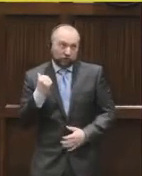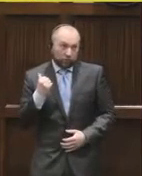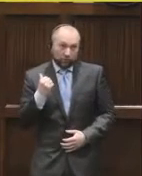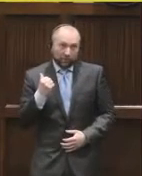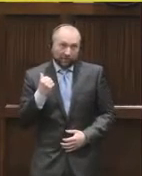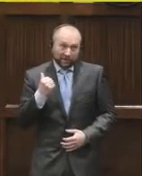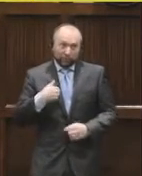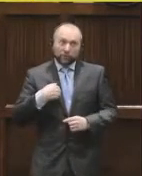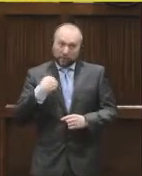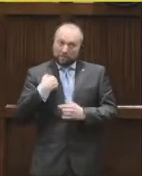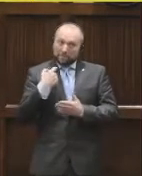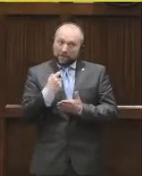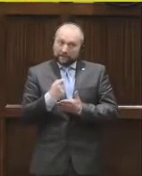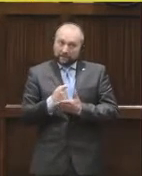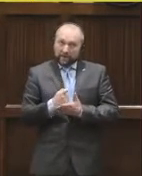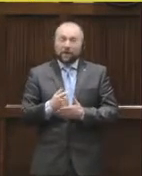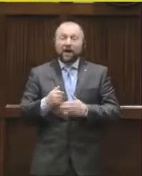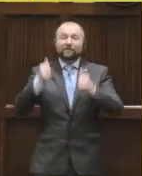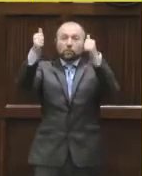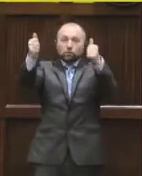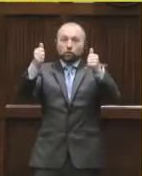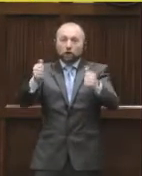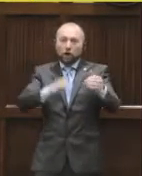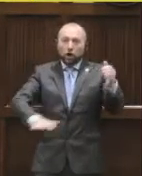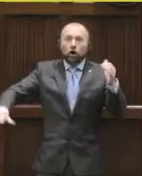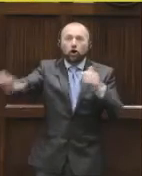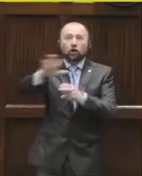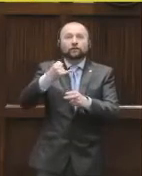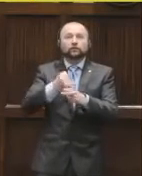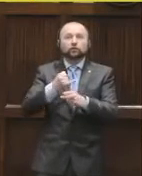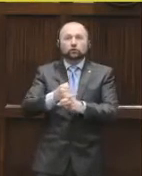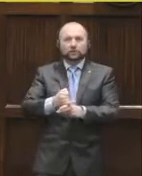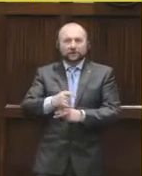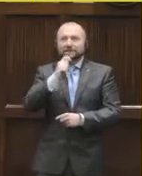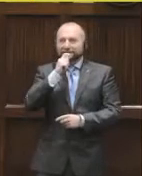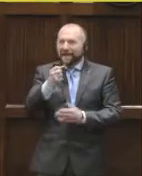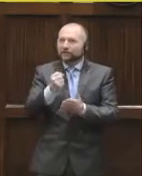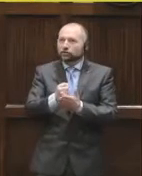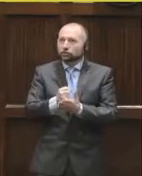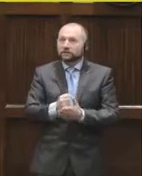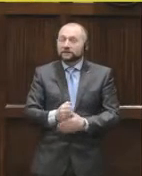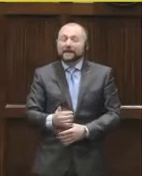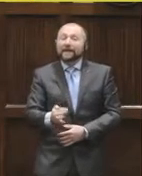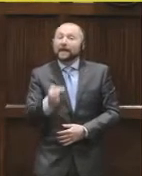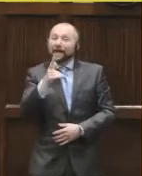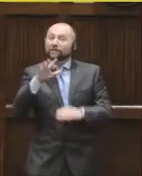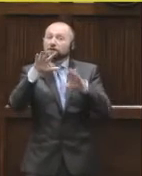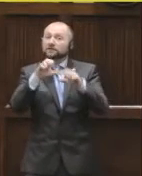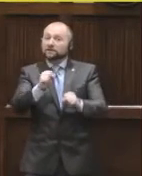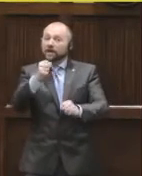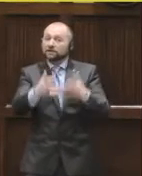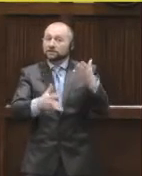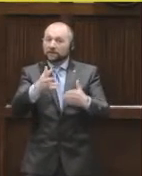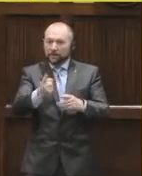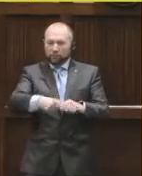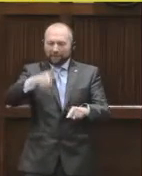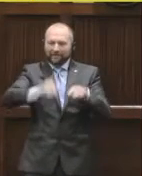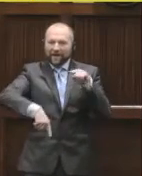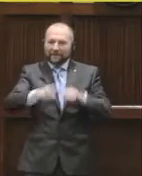there were notices all over the school telling the students that if they were caught signing, they would be